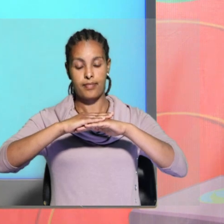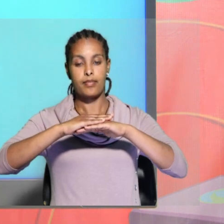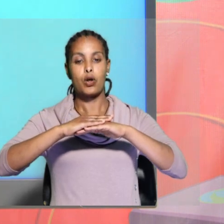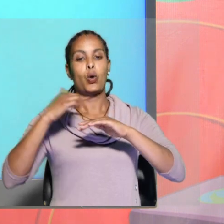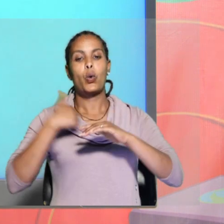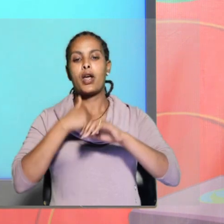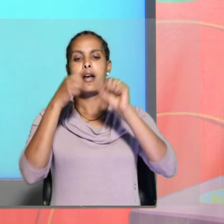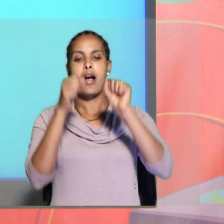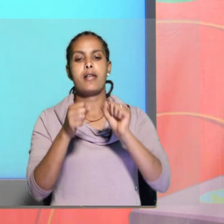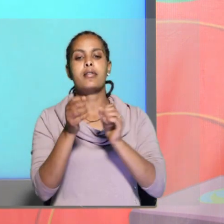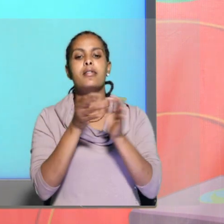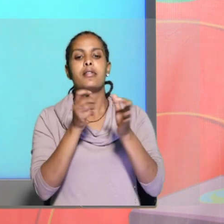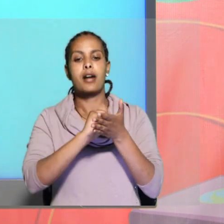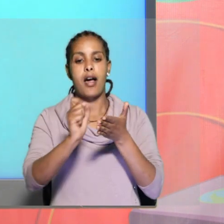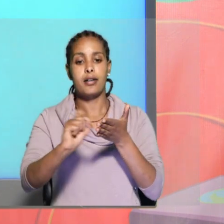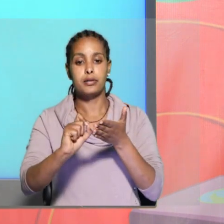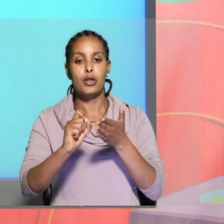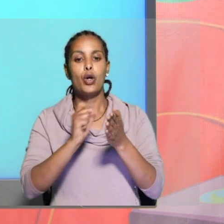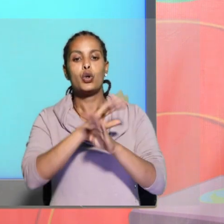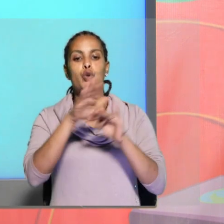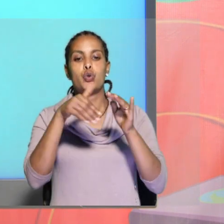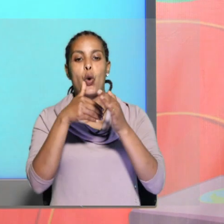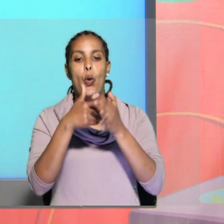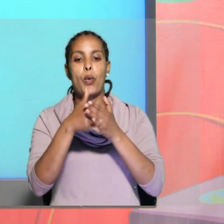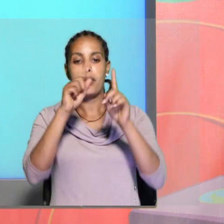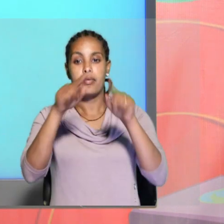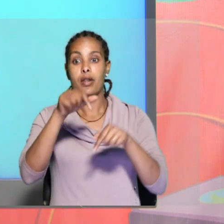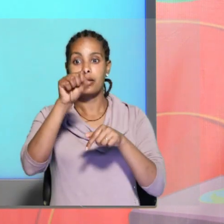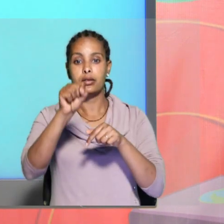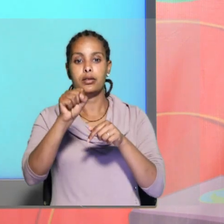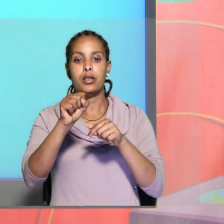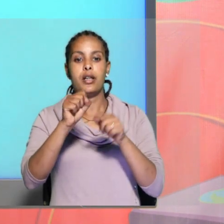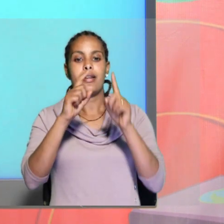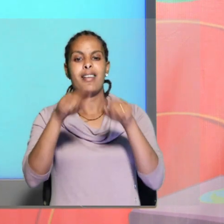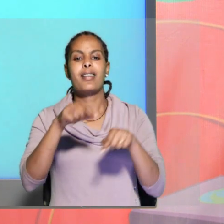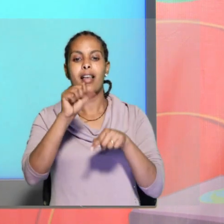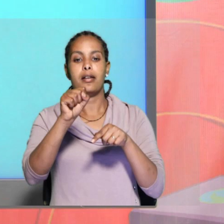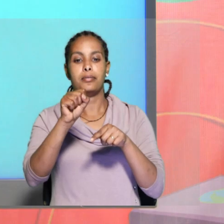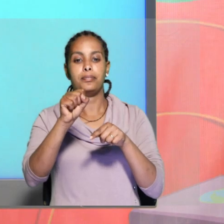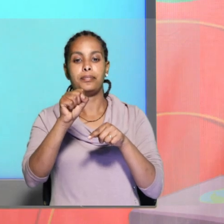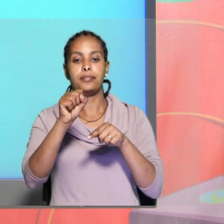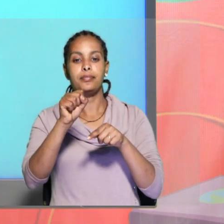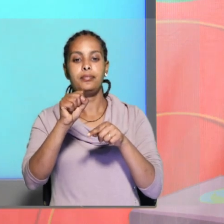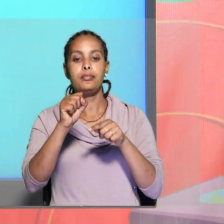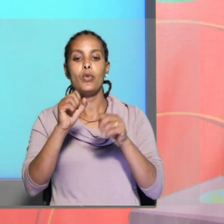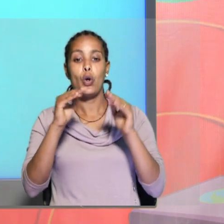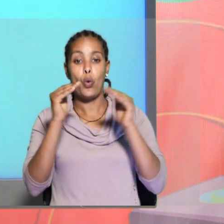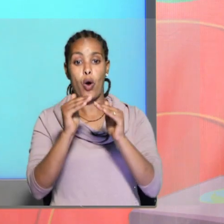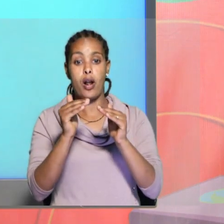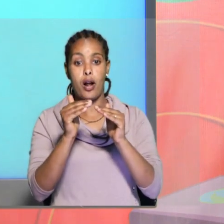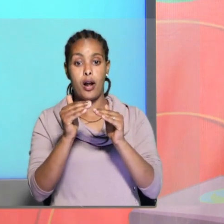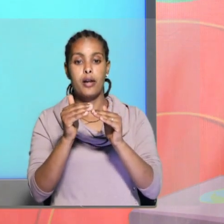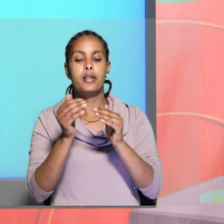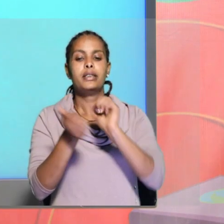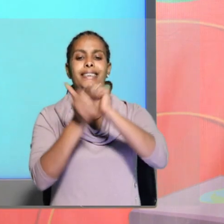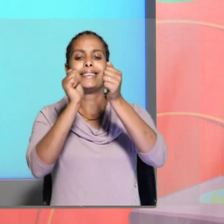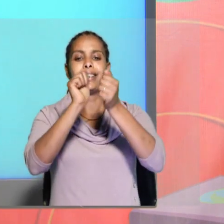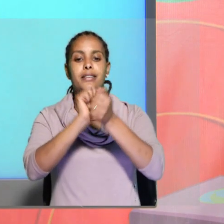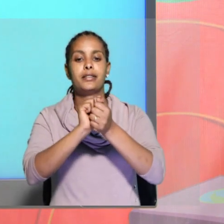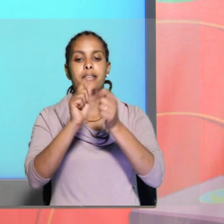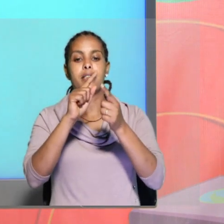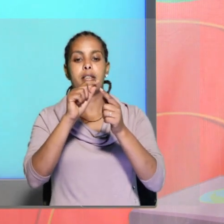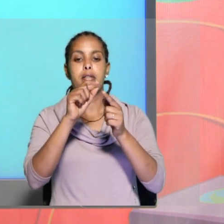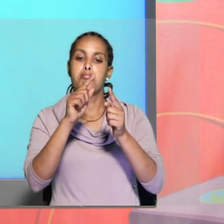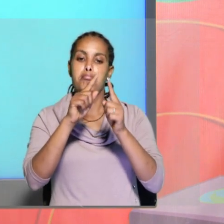We can write this as entropy total, delta S, total entropy change equal change in entropy of the